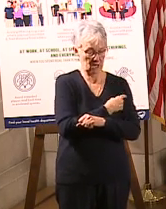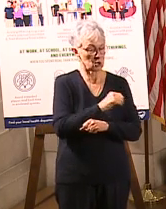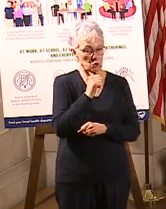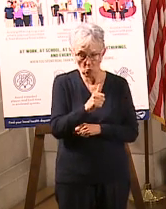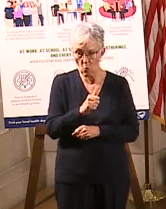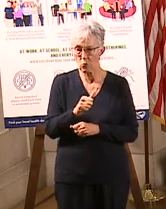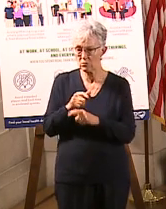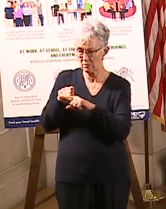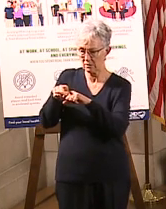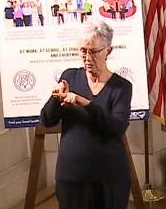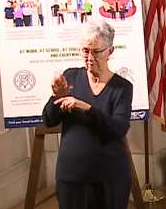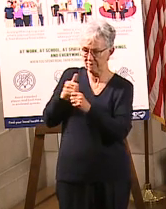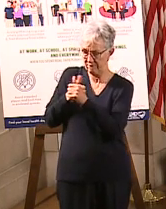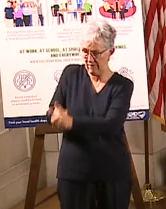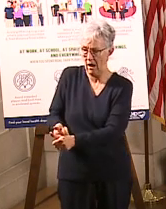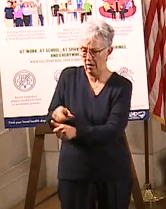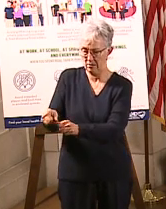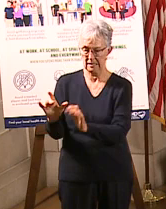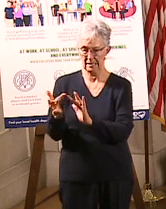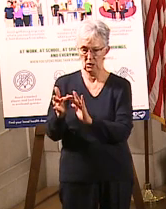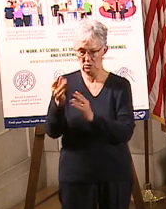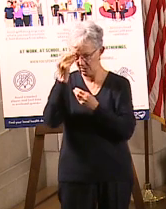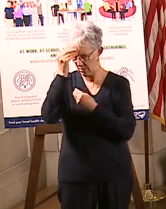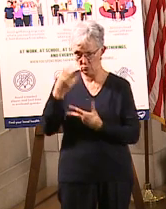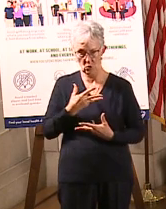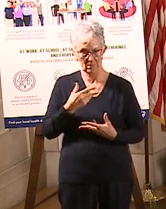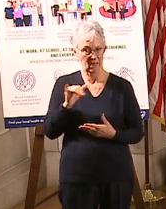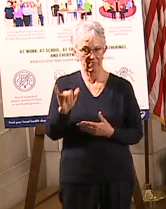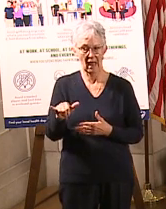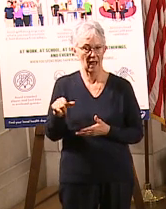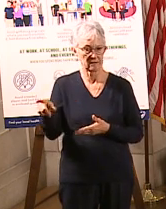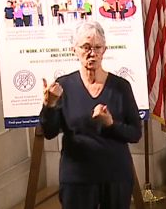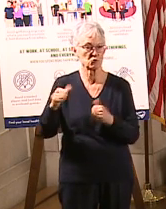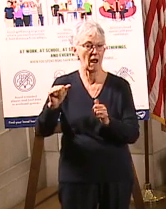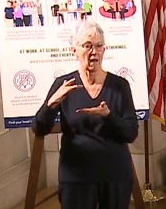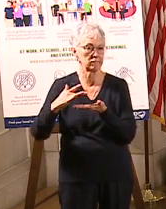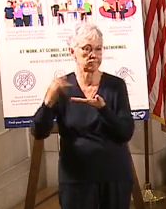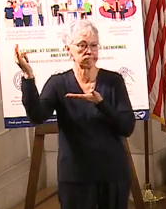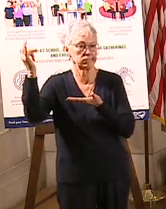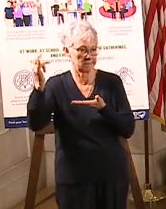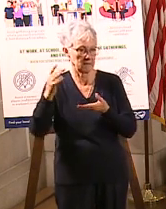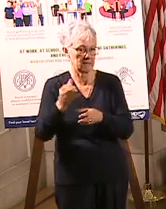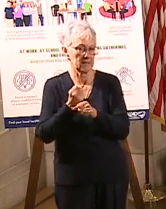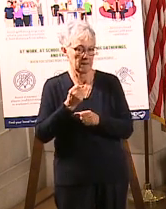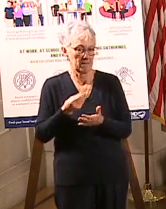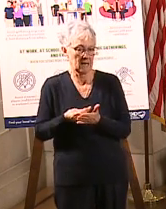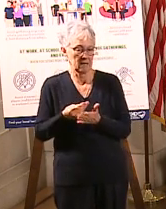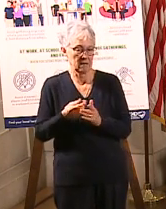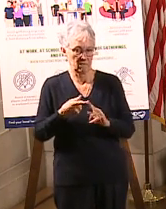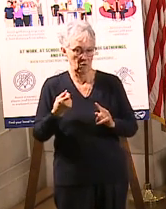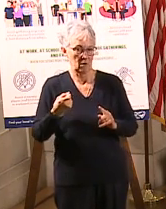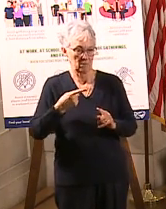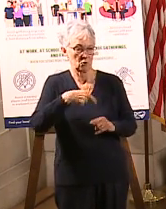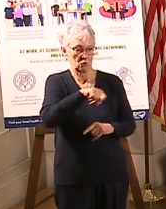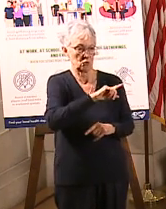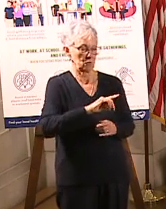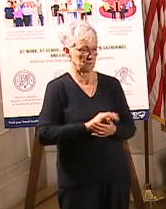internet service because it's completely a scam. But with that, let me talk about today, this being an